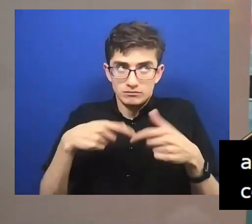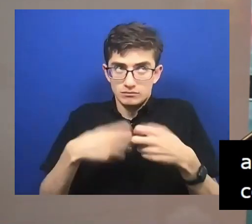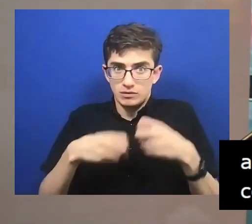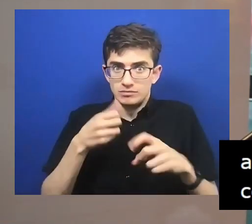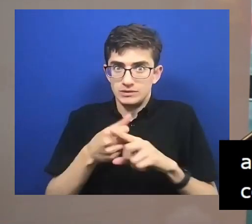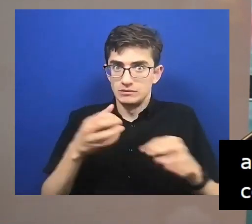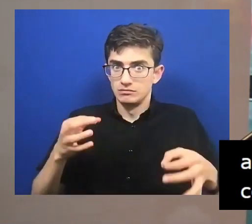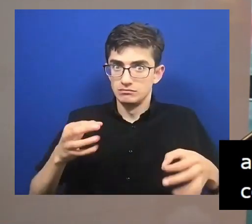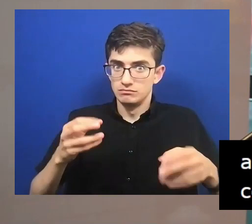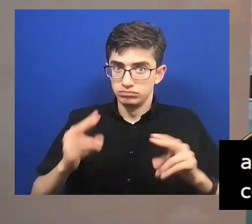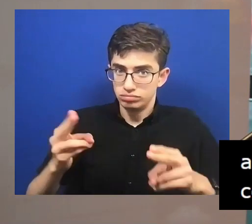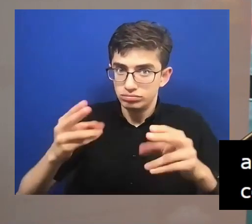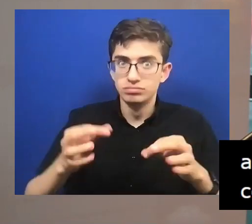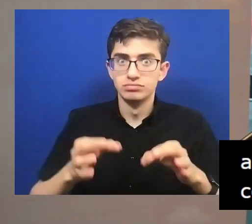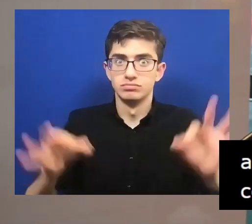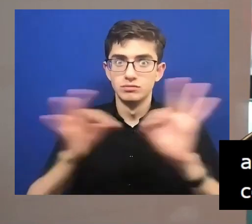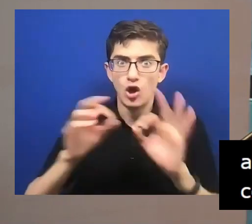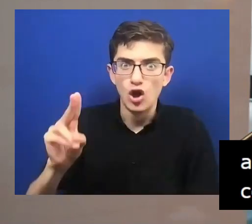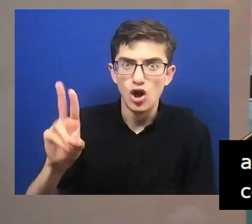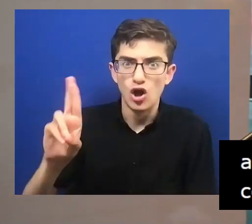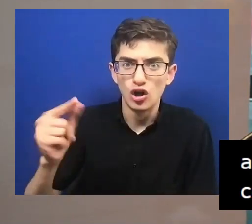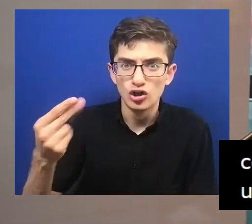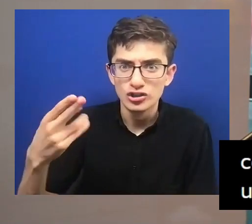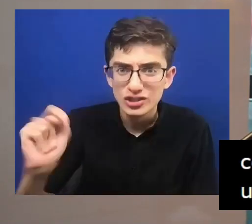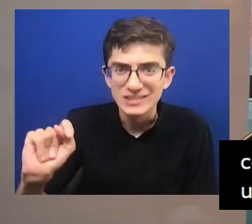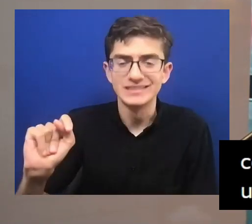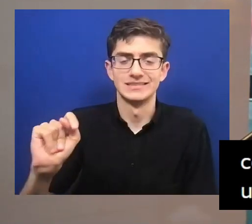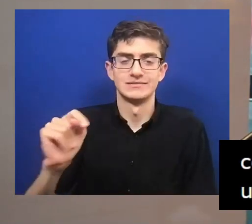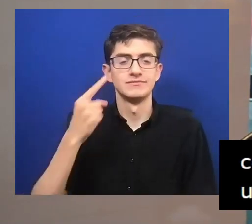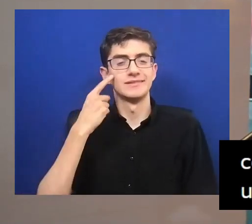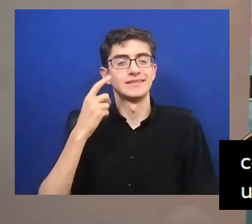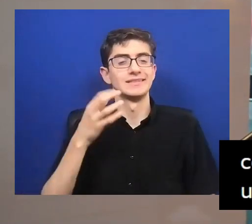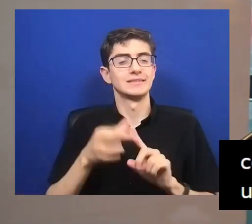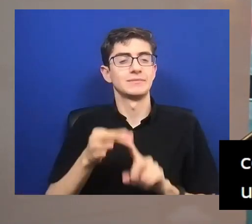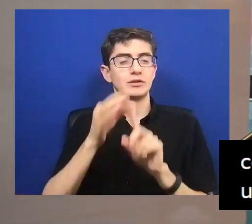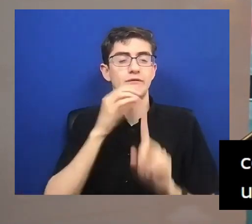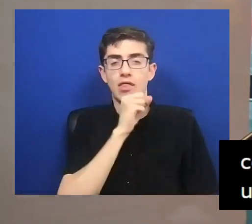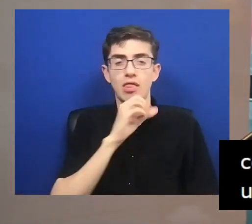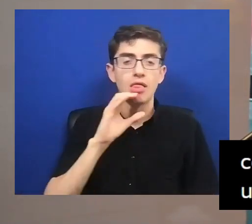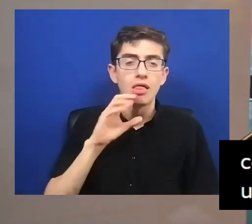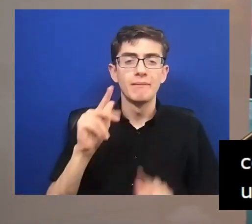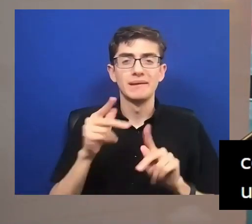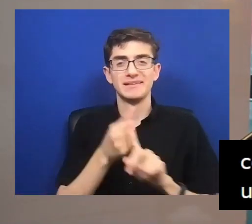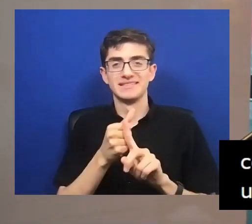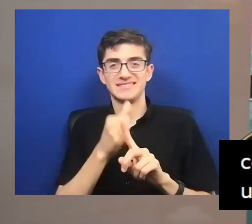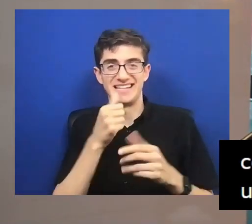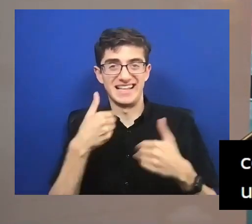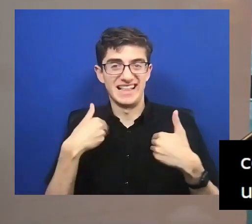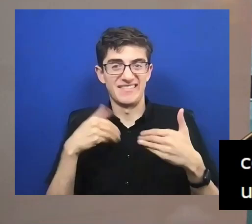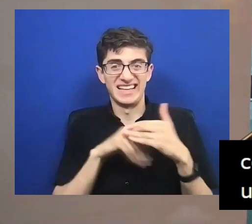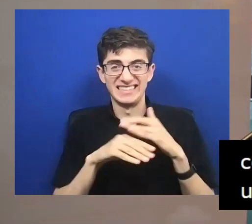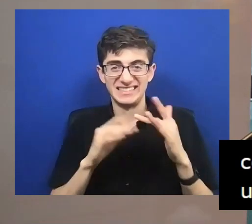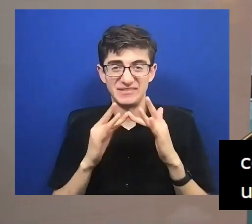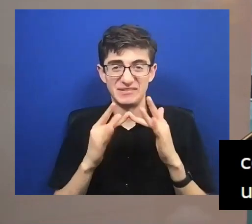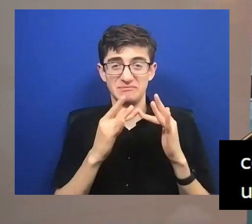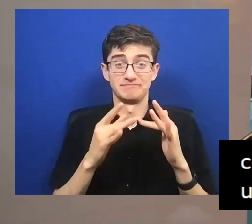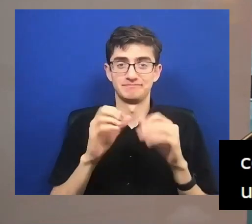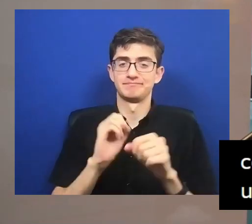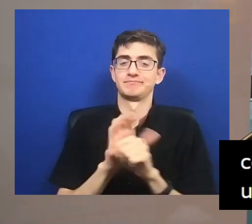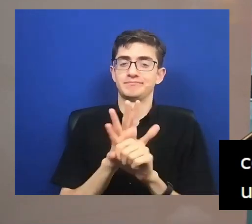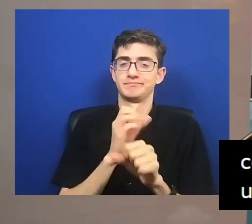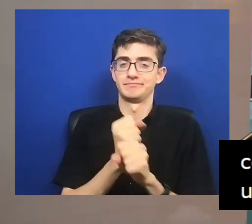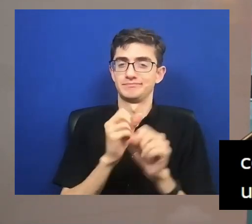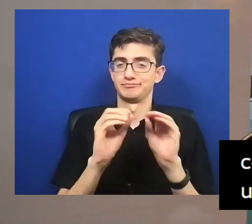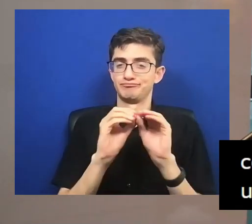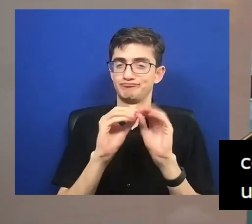digital divide. As the pandemic made painfully obvious, access to dependable, high-speed internet is not a